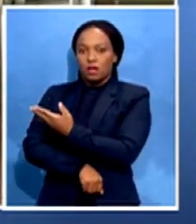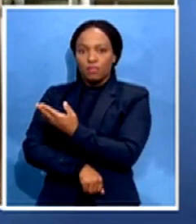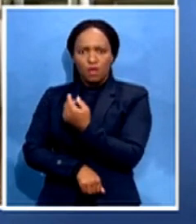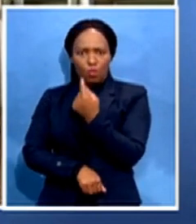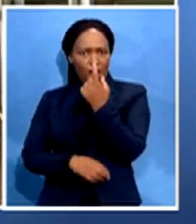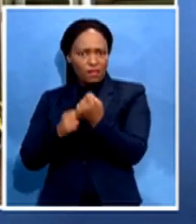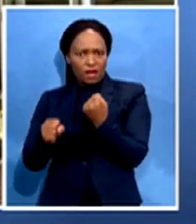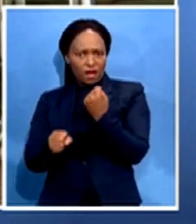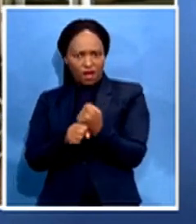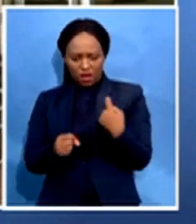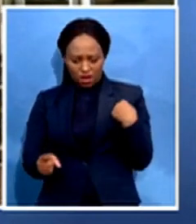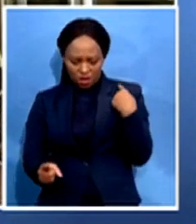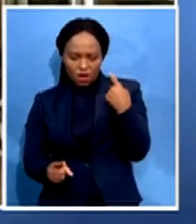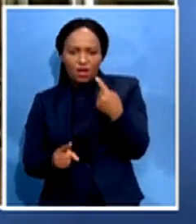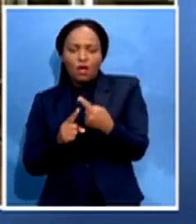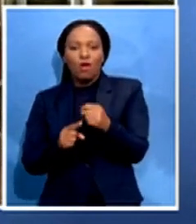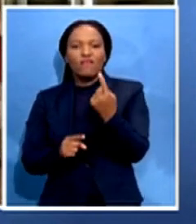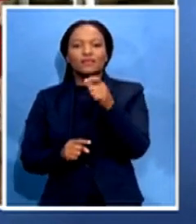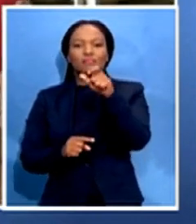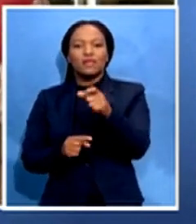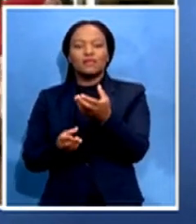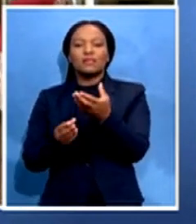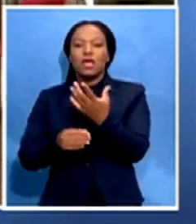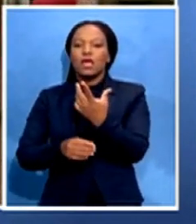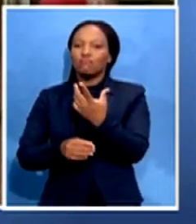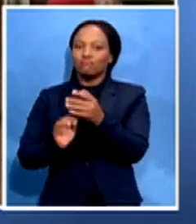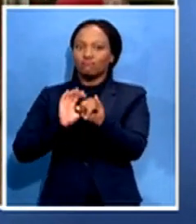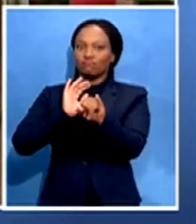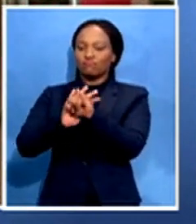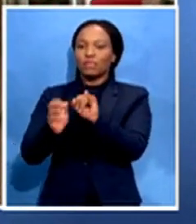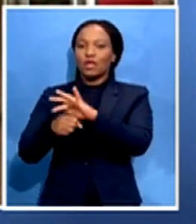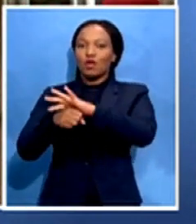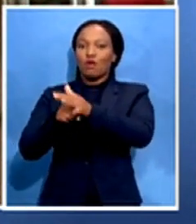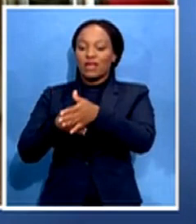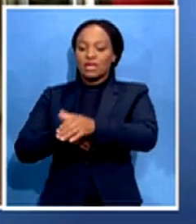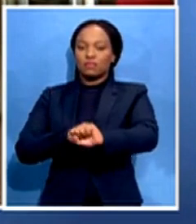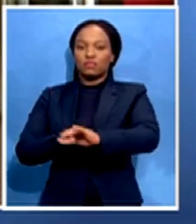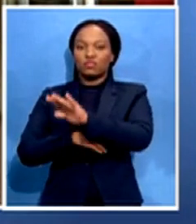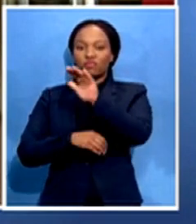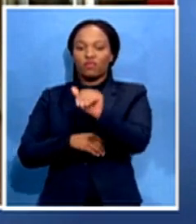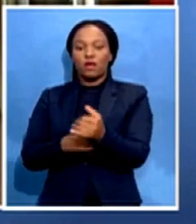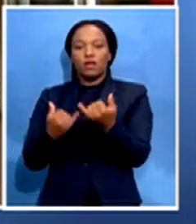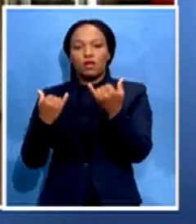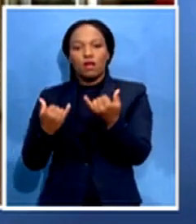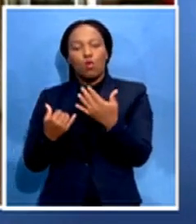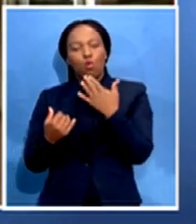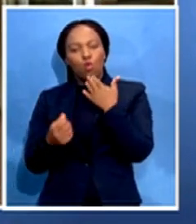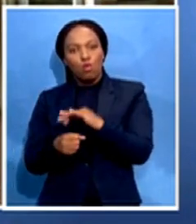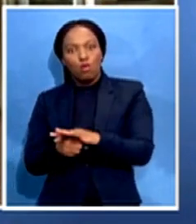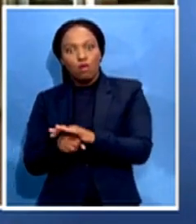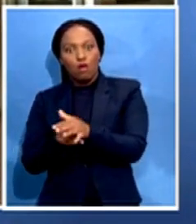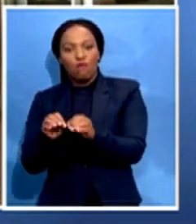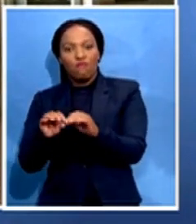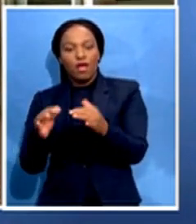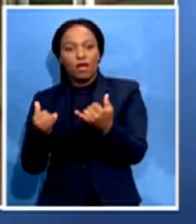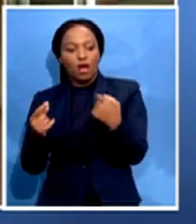was identified here in South Africa. The pain of the pandemic is all too apparent, but I guess there's a measure